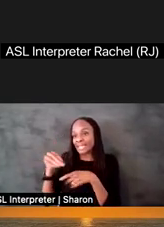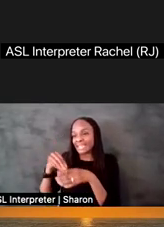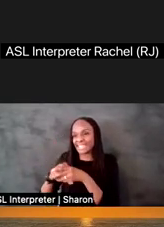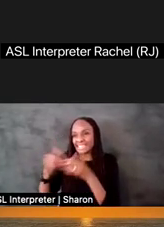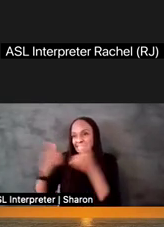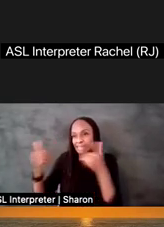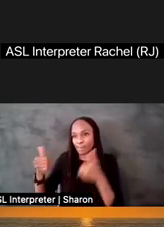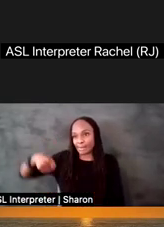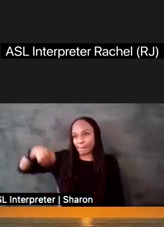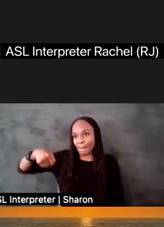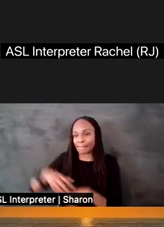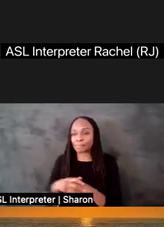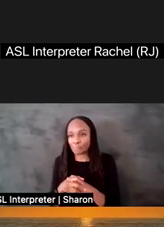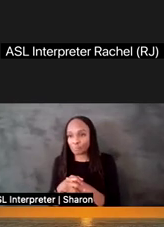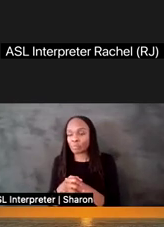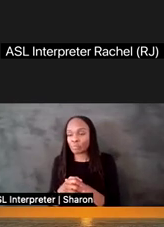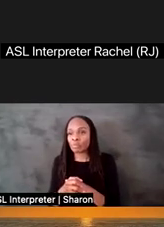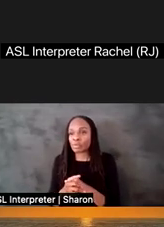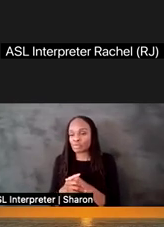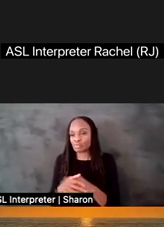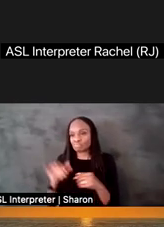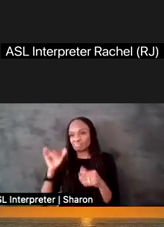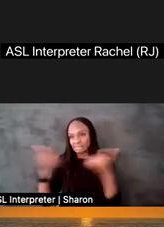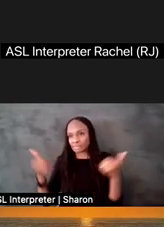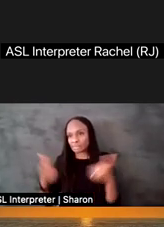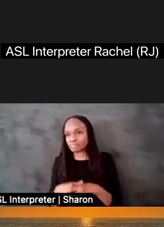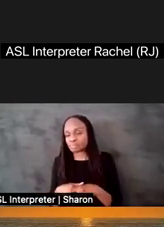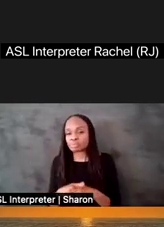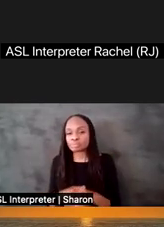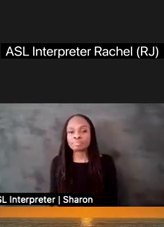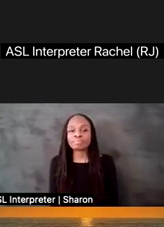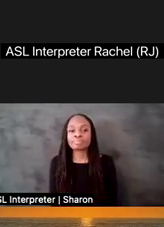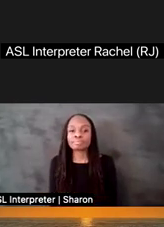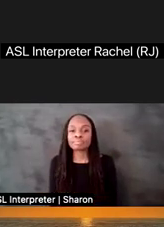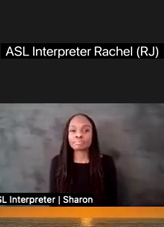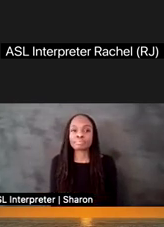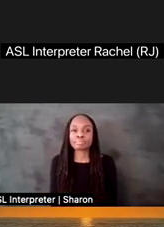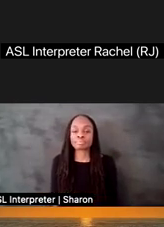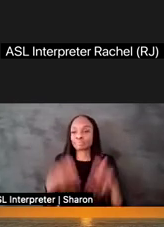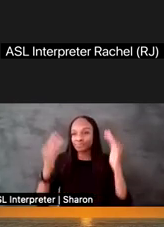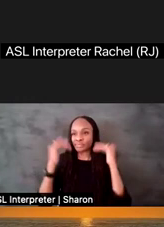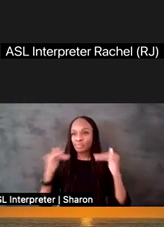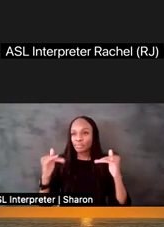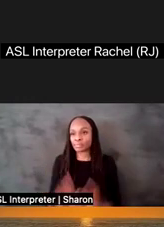something else so that you're keeping that separated. Next one, Martin.